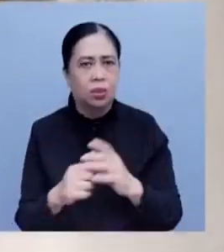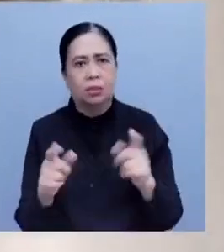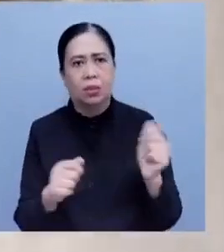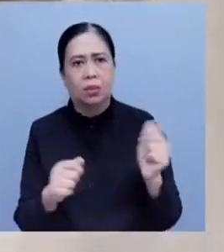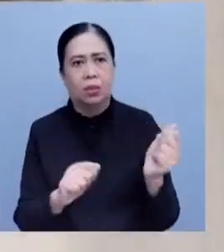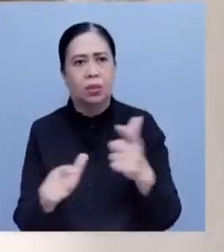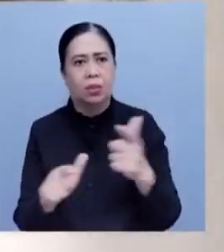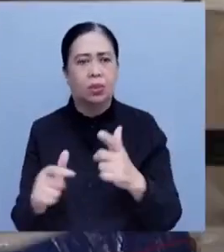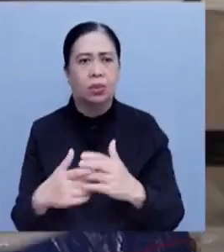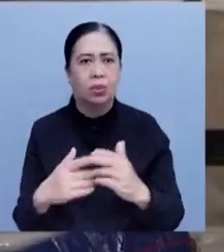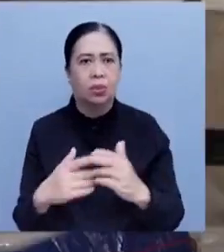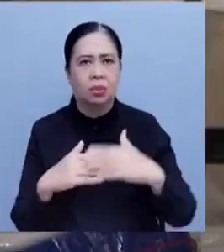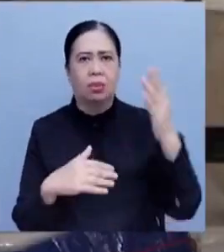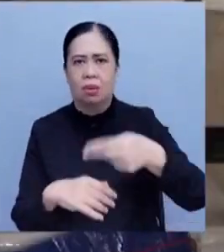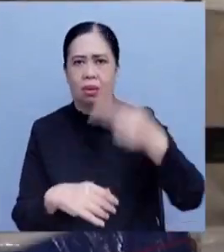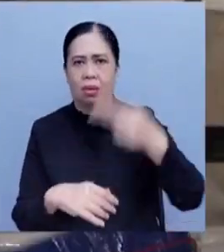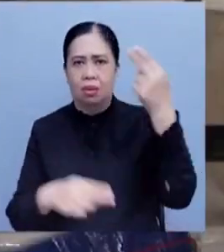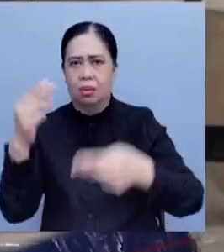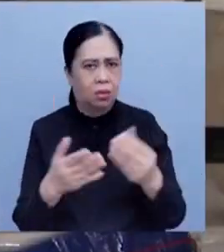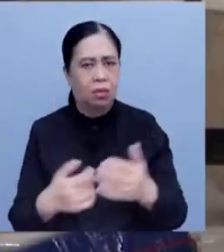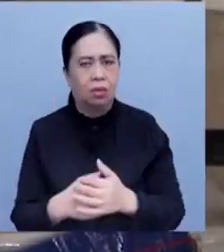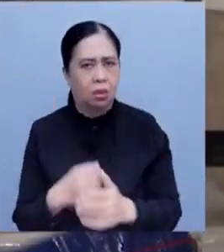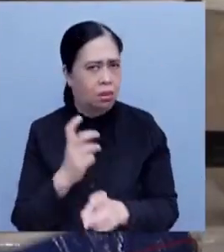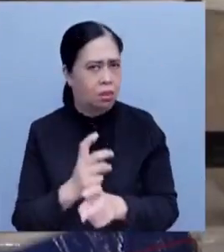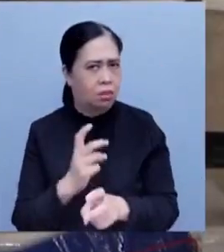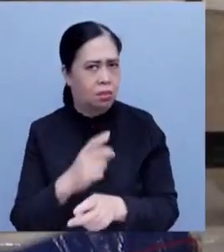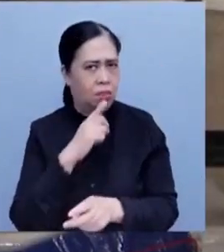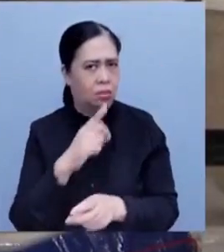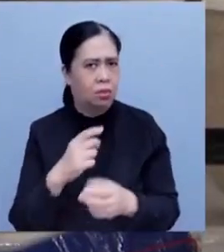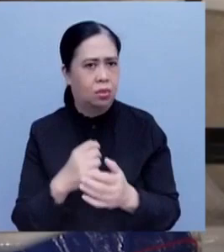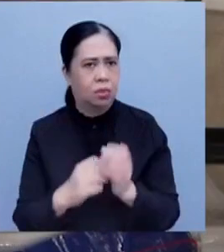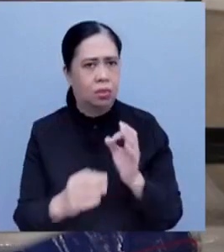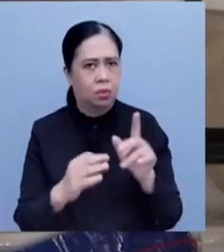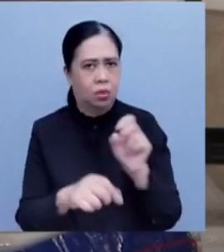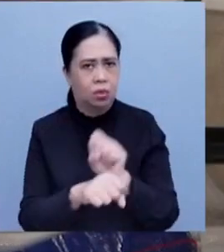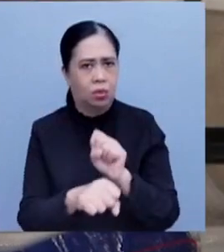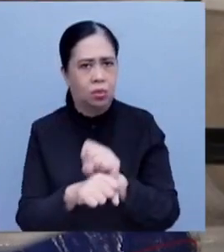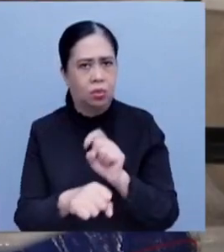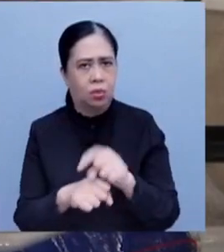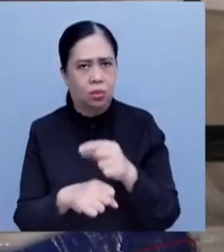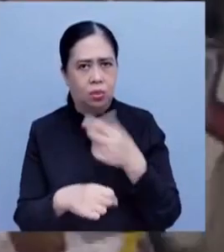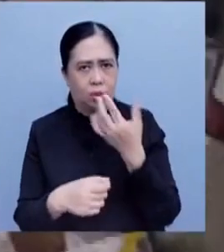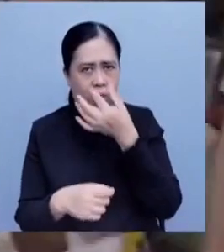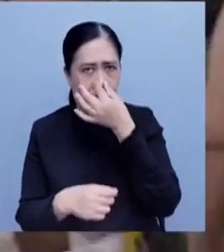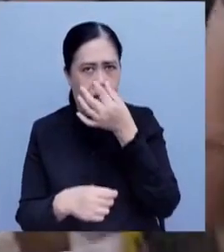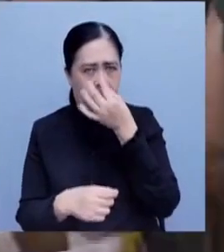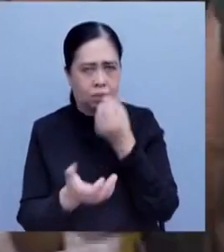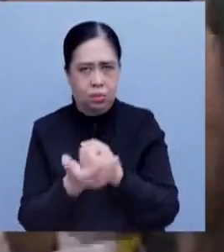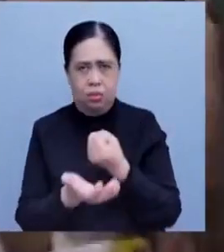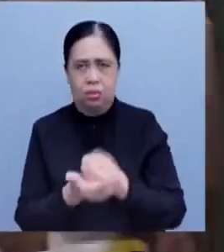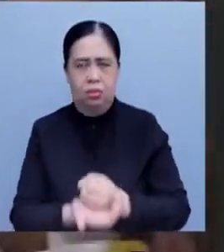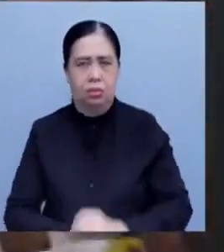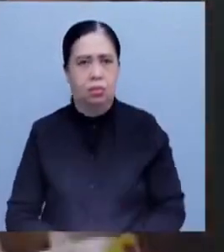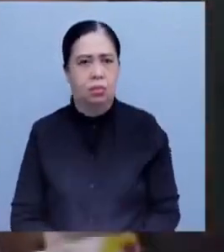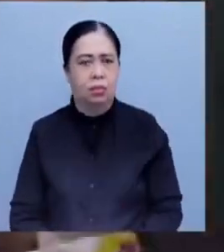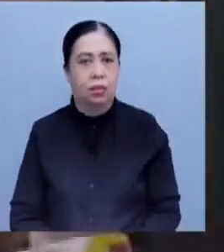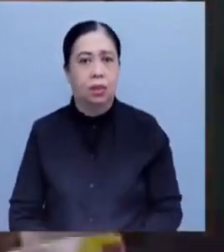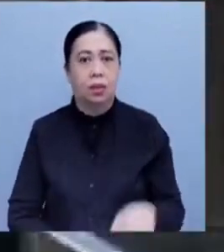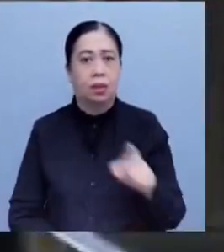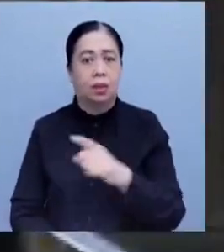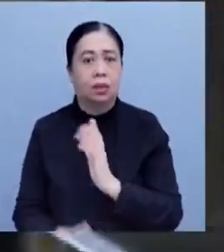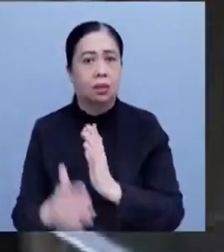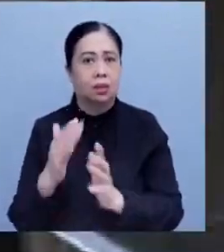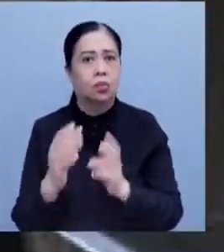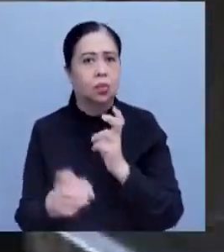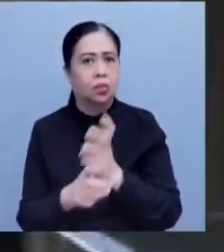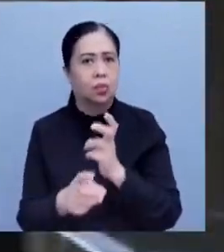ang bilihin ngayon. Hirap talaga, lalo na kung ang hanap buhay mo, maliit lang sinasahod. Consumers admit it's difficult to